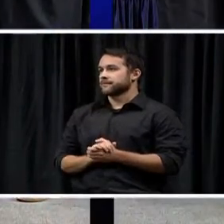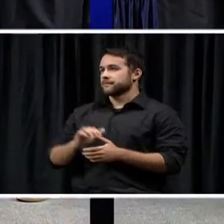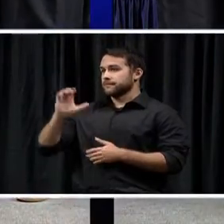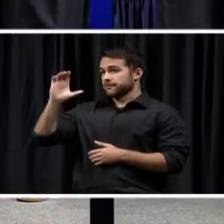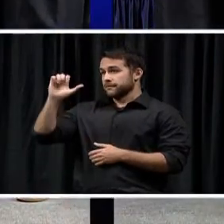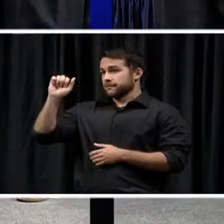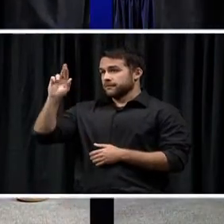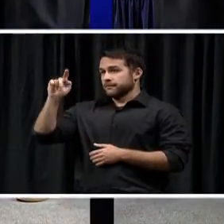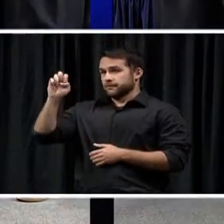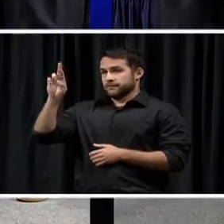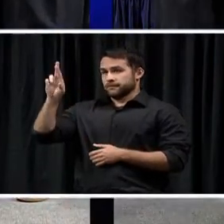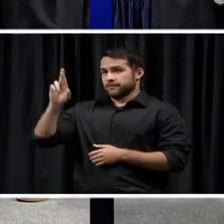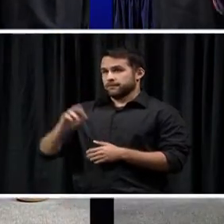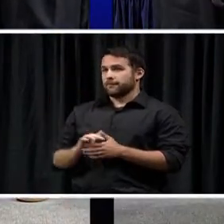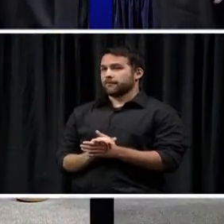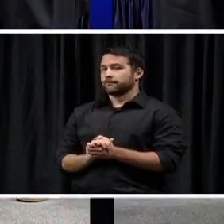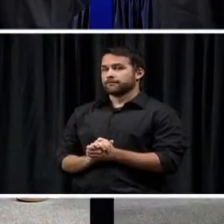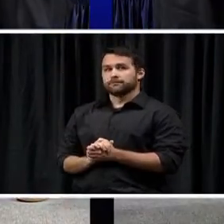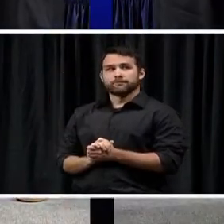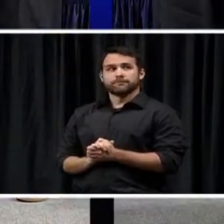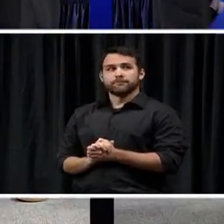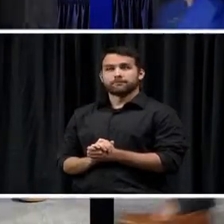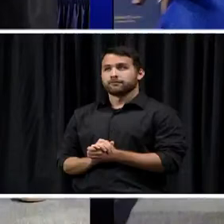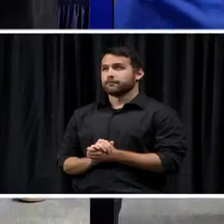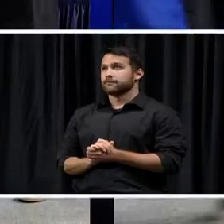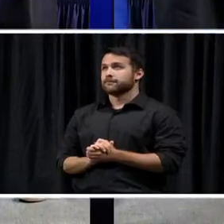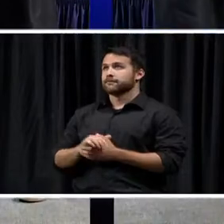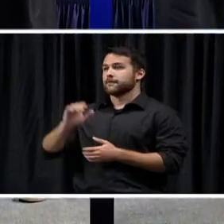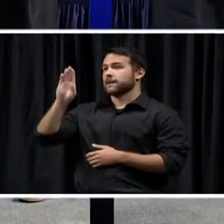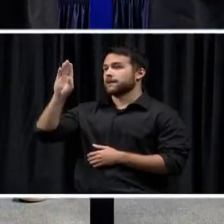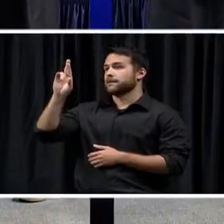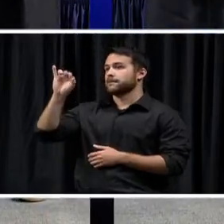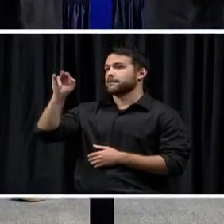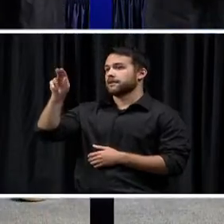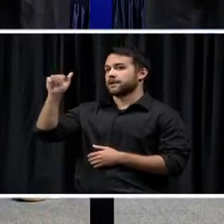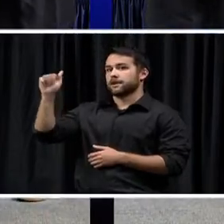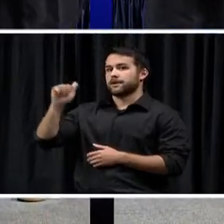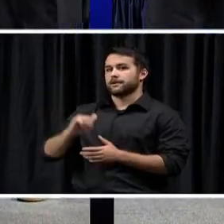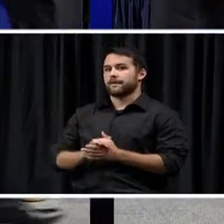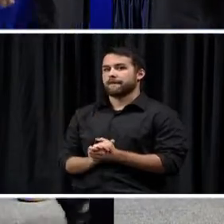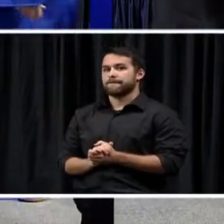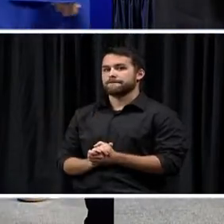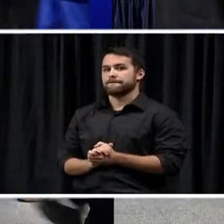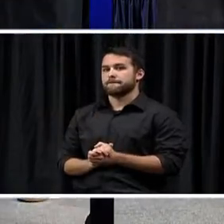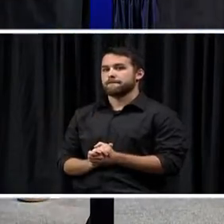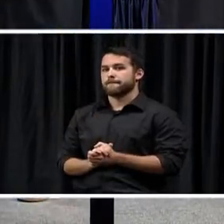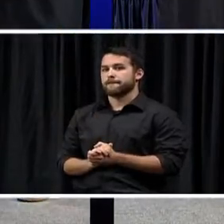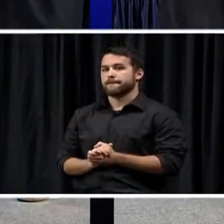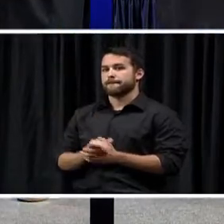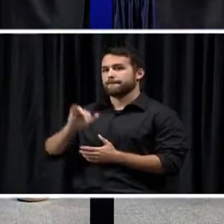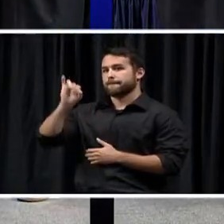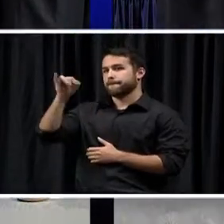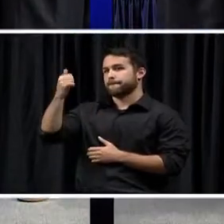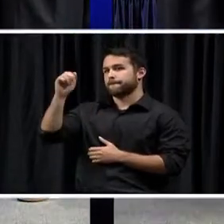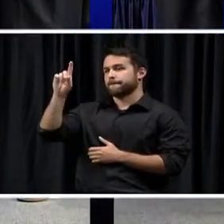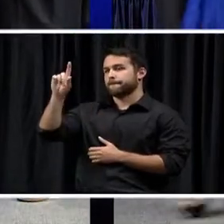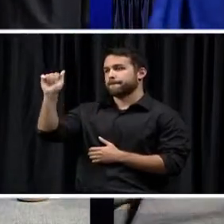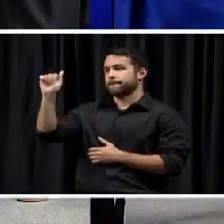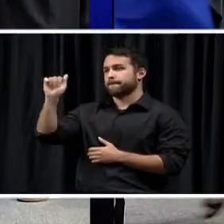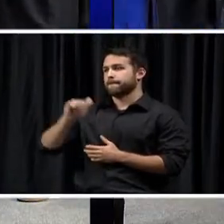Carter Xavier Farrell. Brianna Jaylee Fryman. Jada